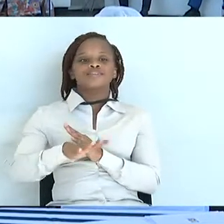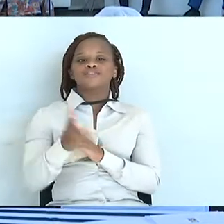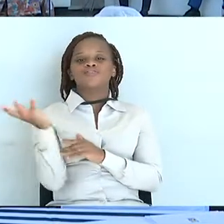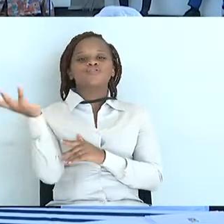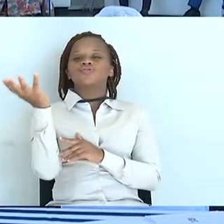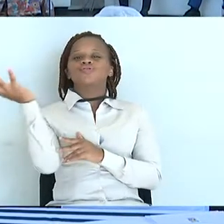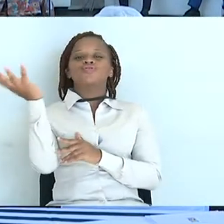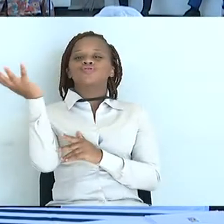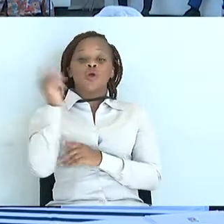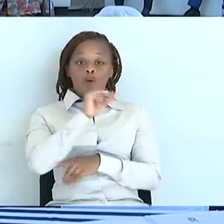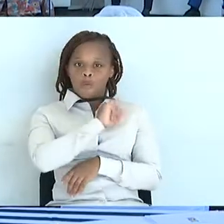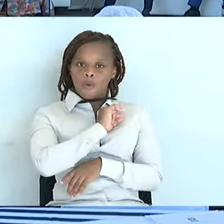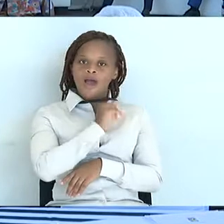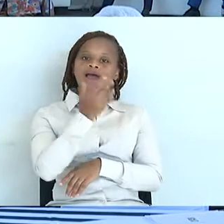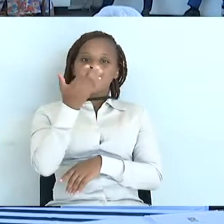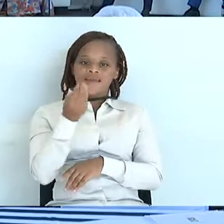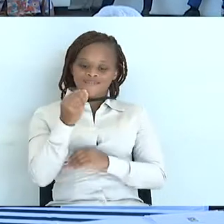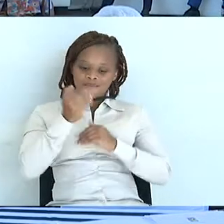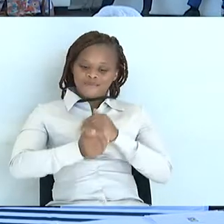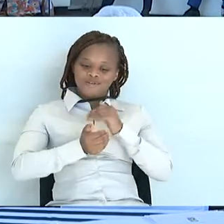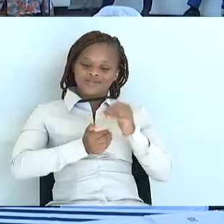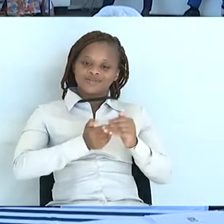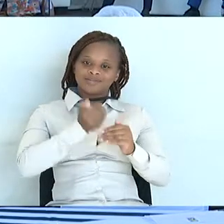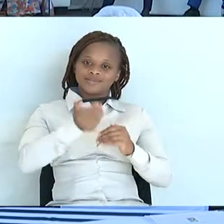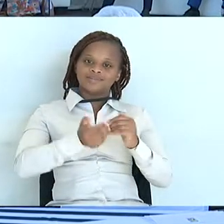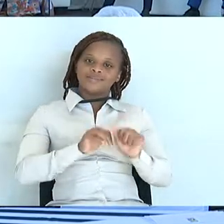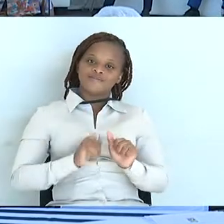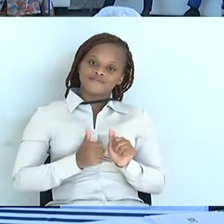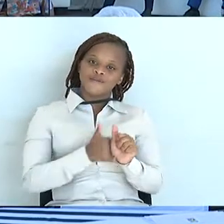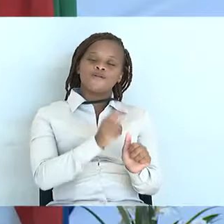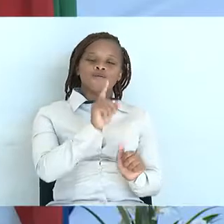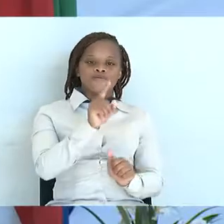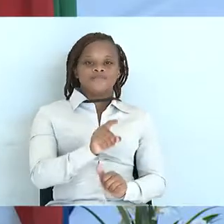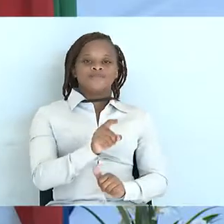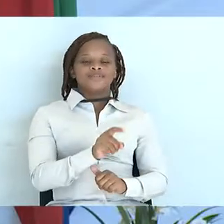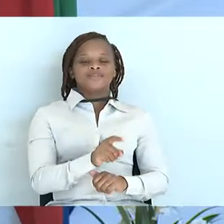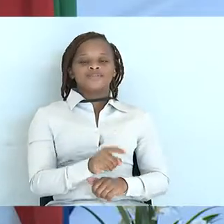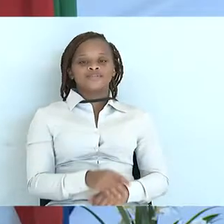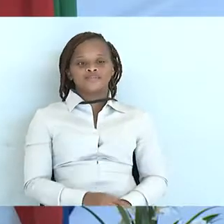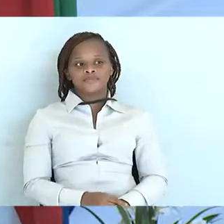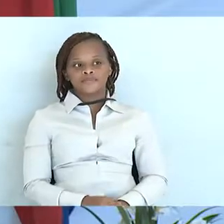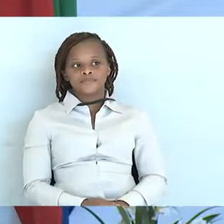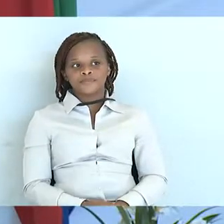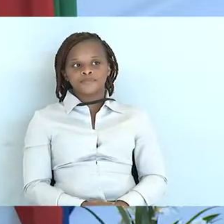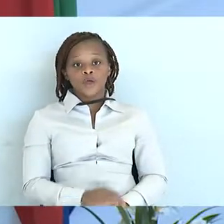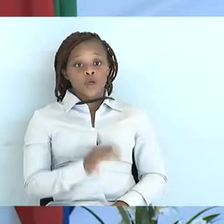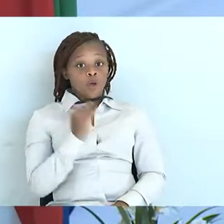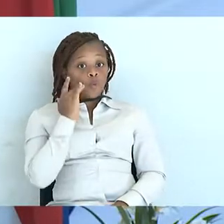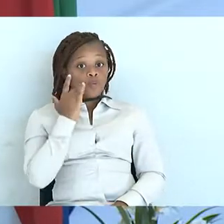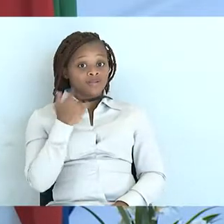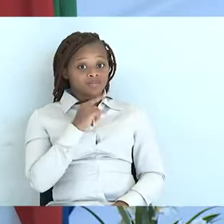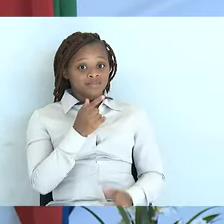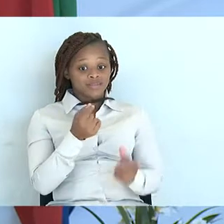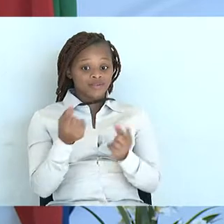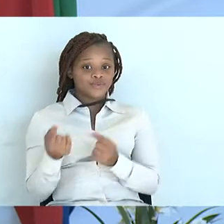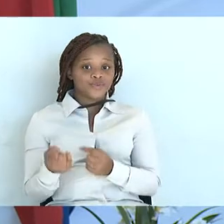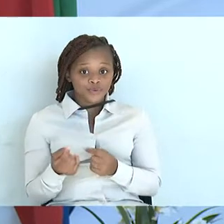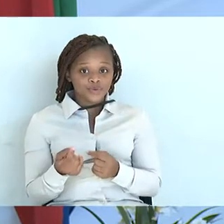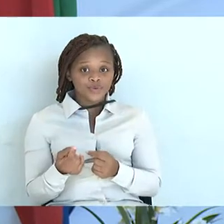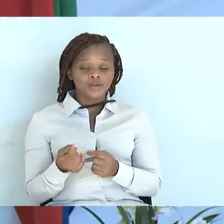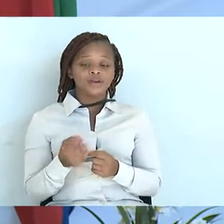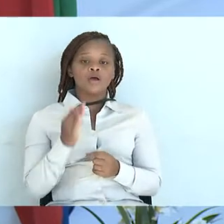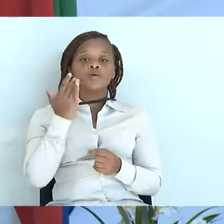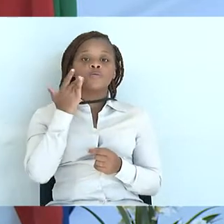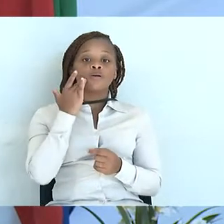without following a proper process. Because once we do that, at the point when the investors want to